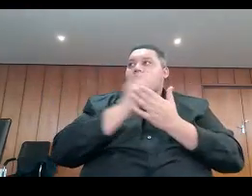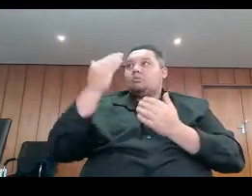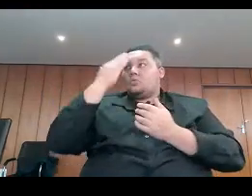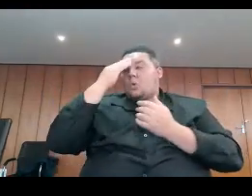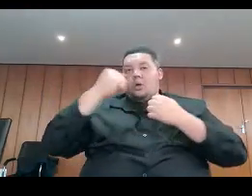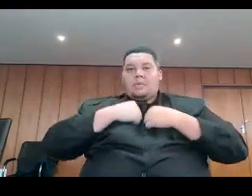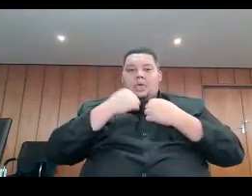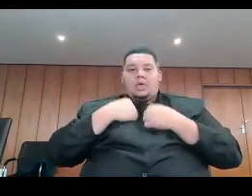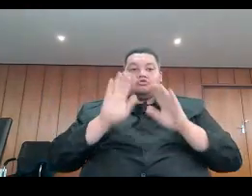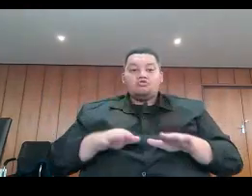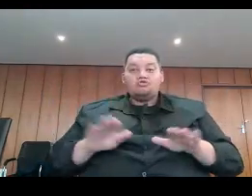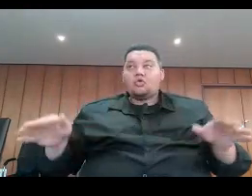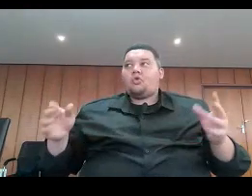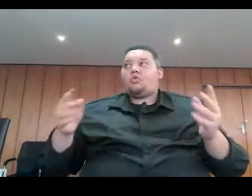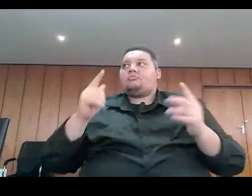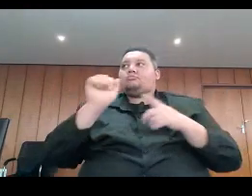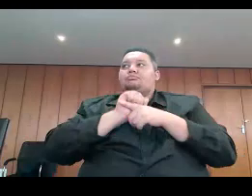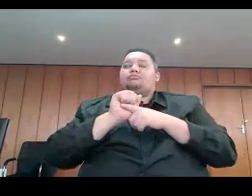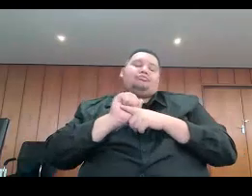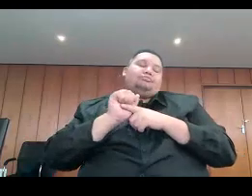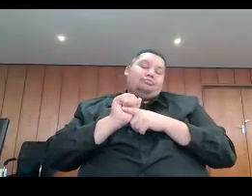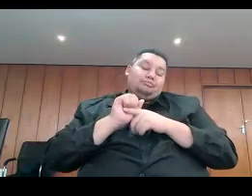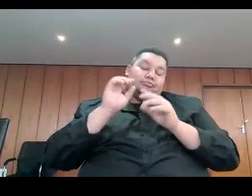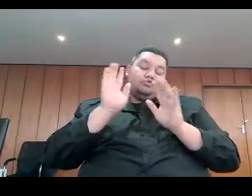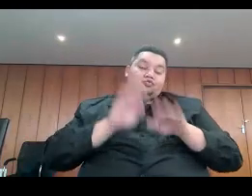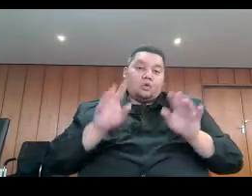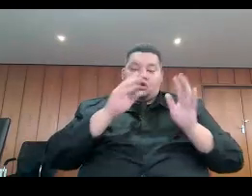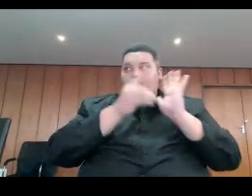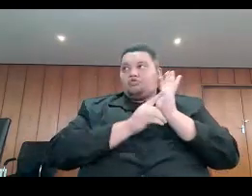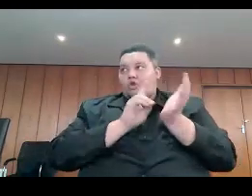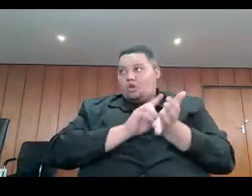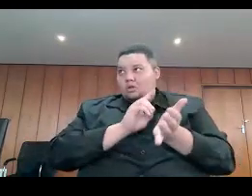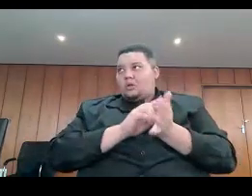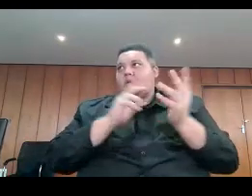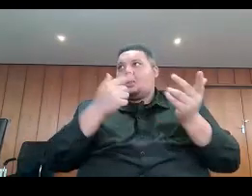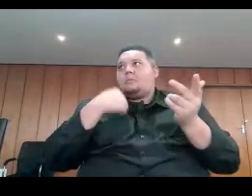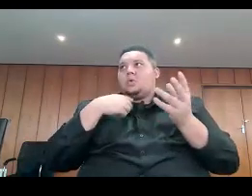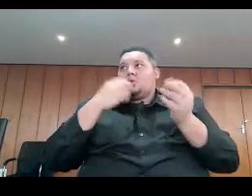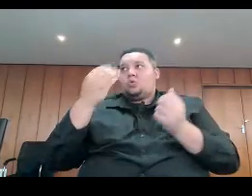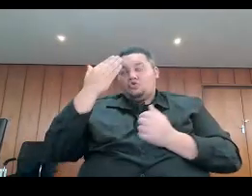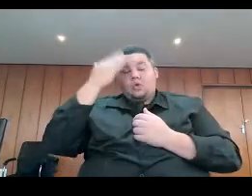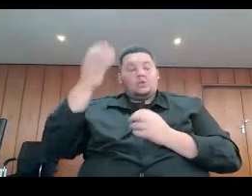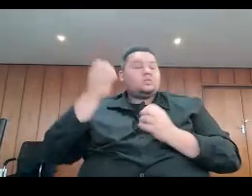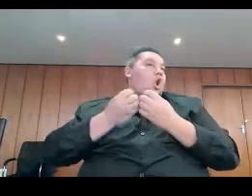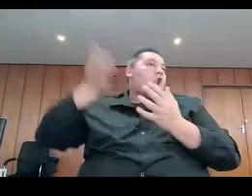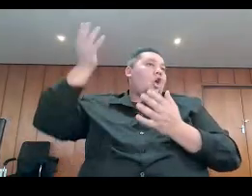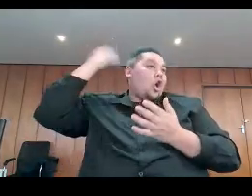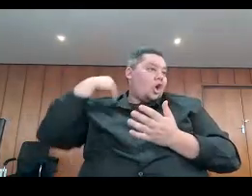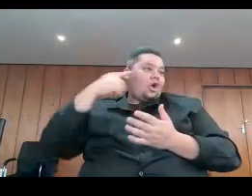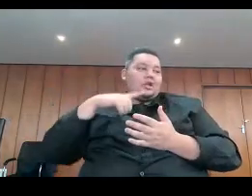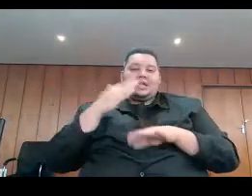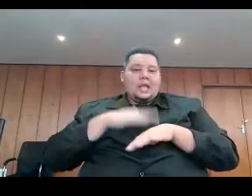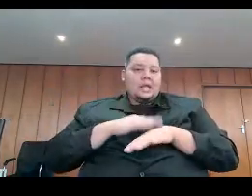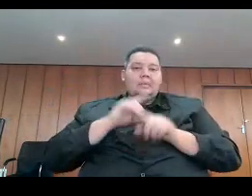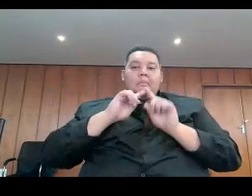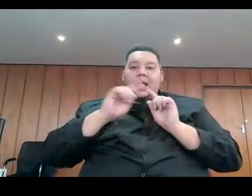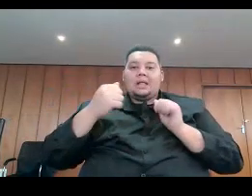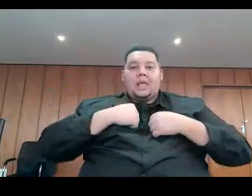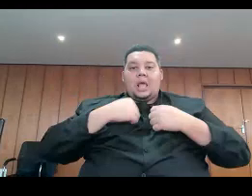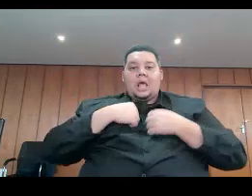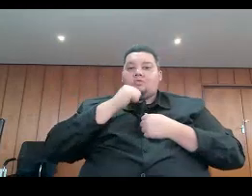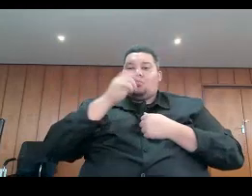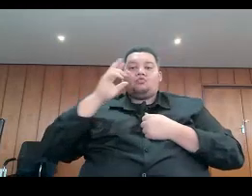pediatric cardiologist, a pediatrician by profession. And of course, I did graduate a long time ago, but I don't